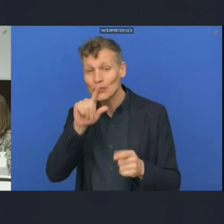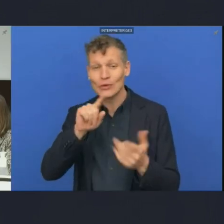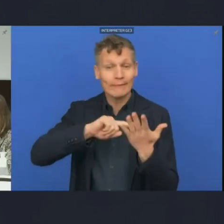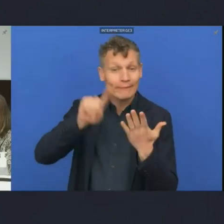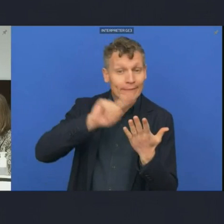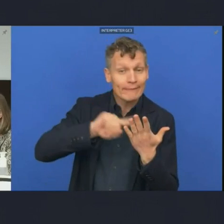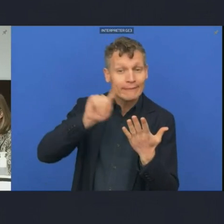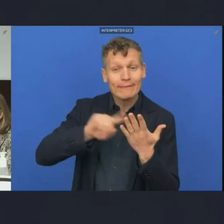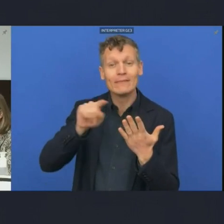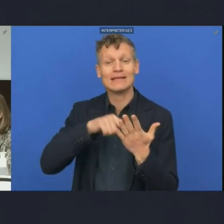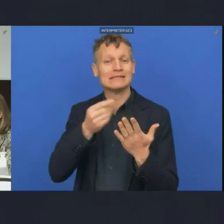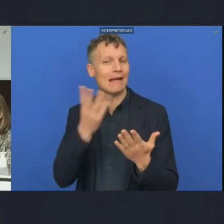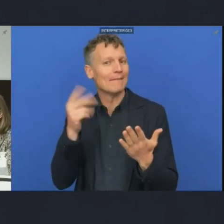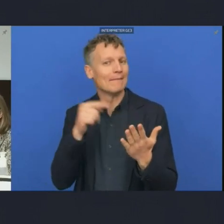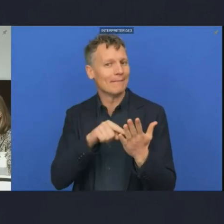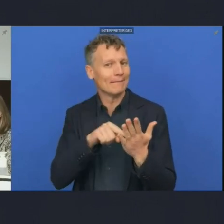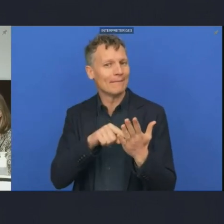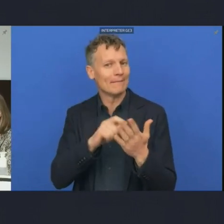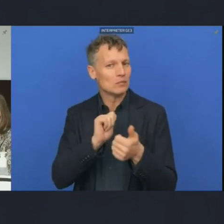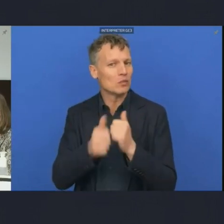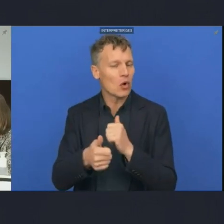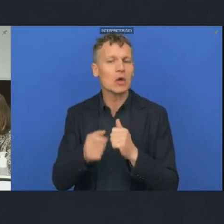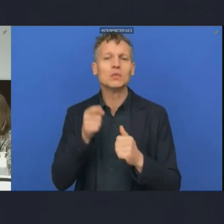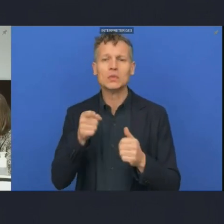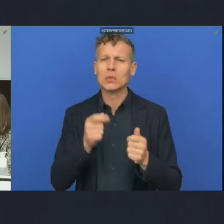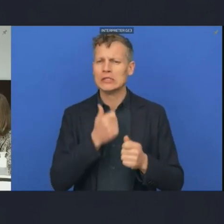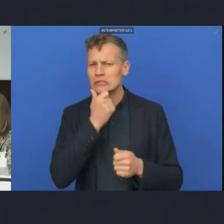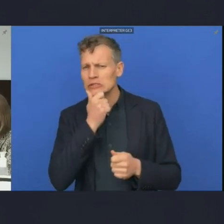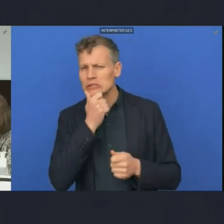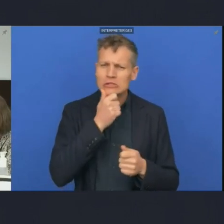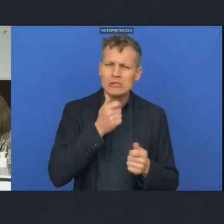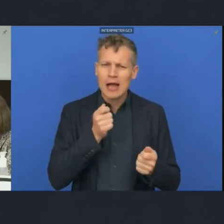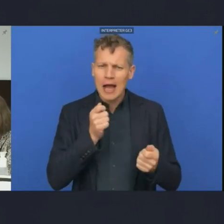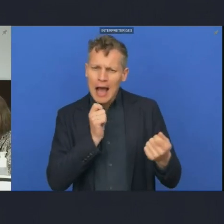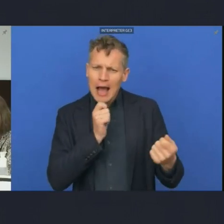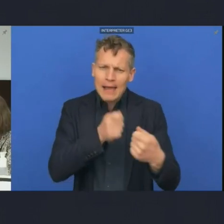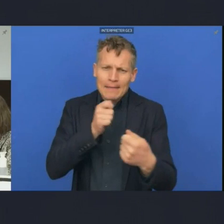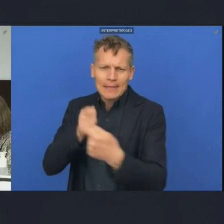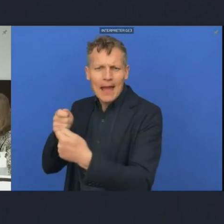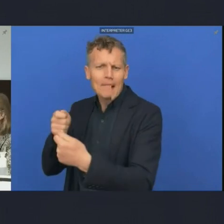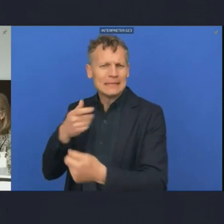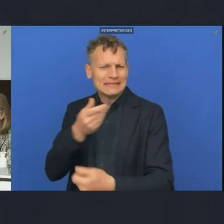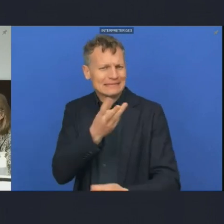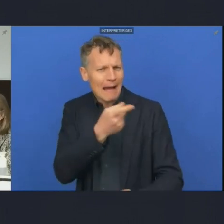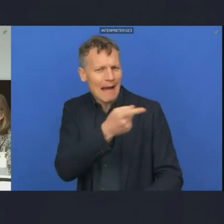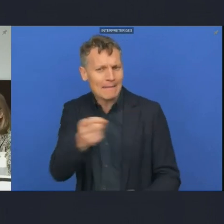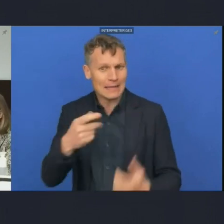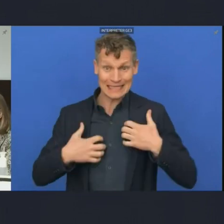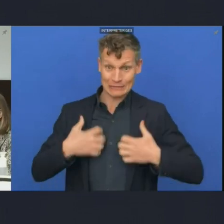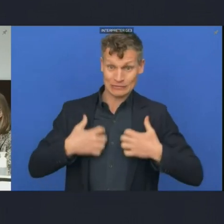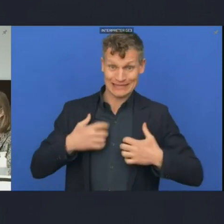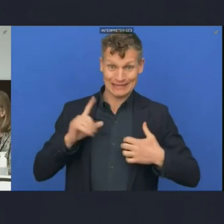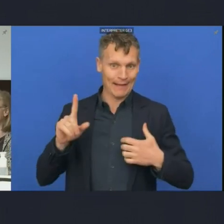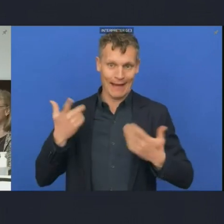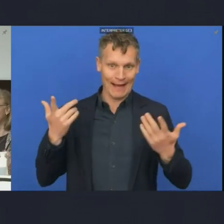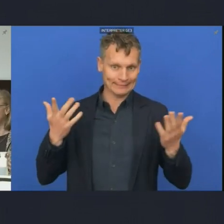adapt and to also offer and support the people who are interested in these kind of forms to innovate and to change and to